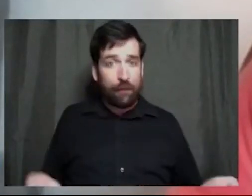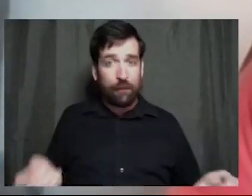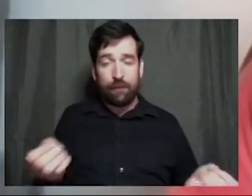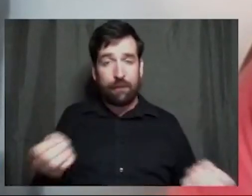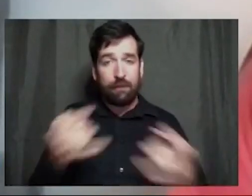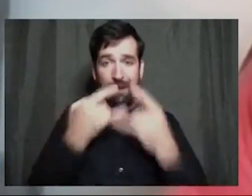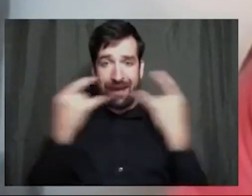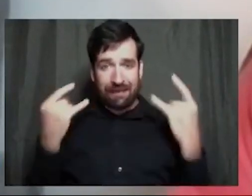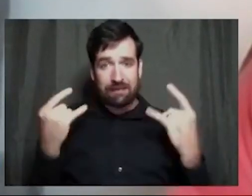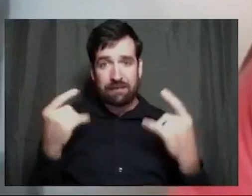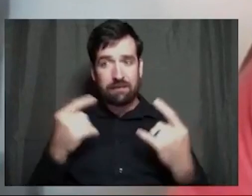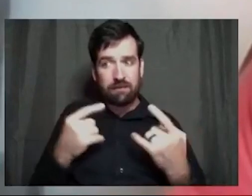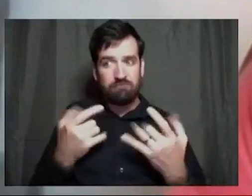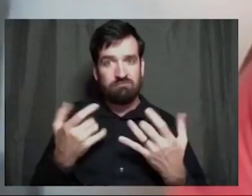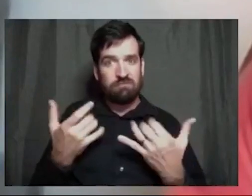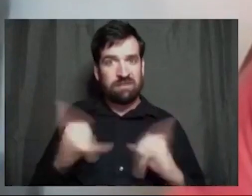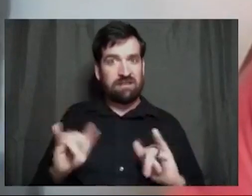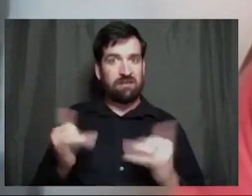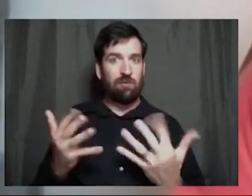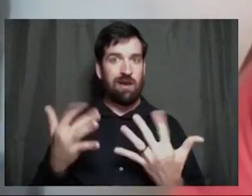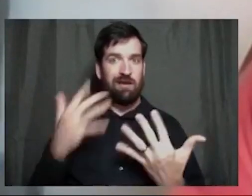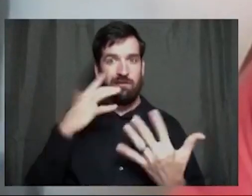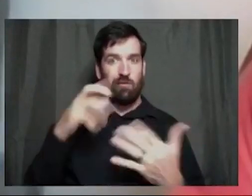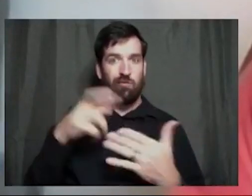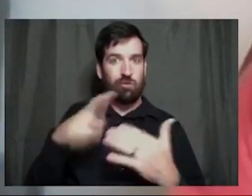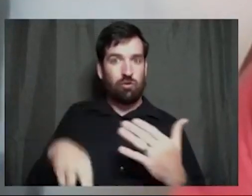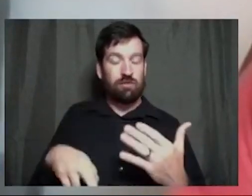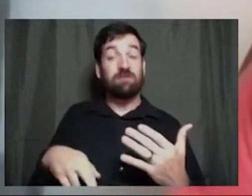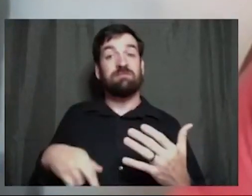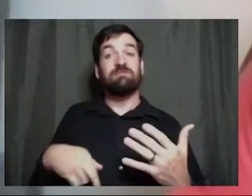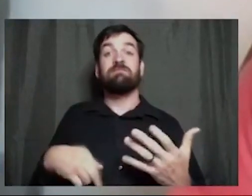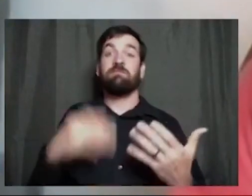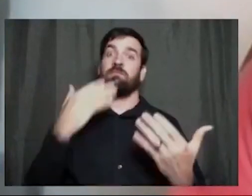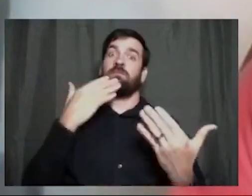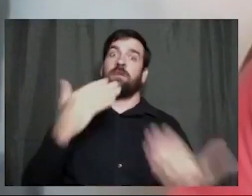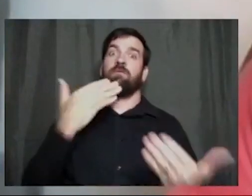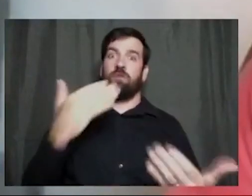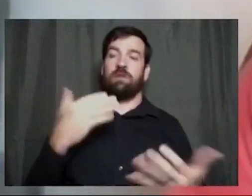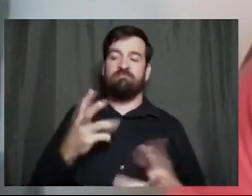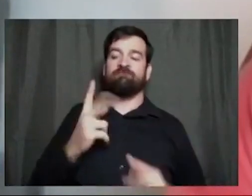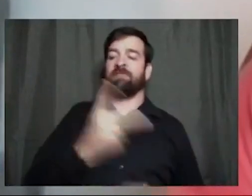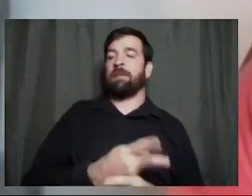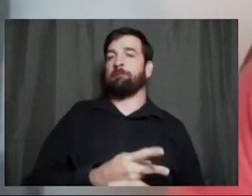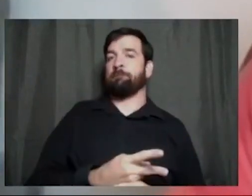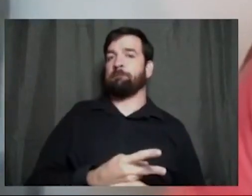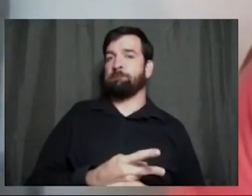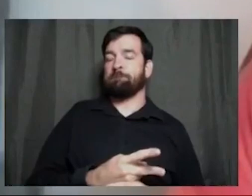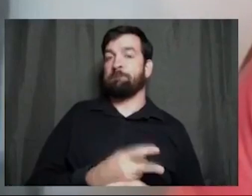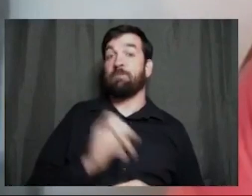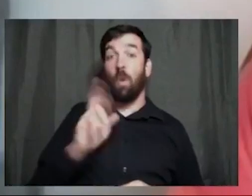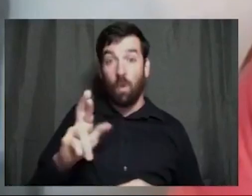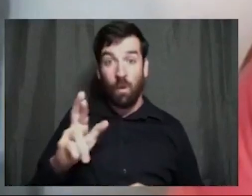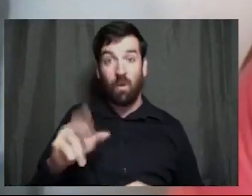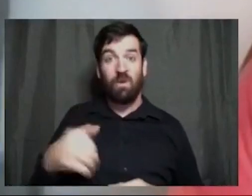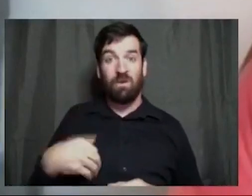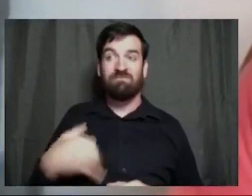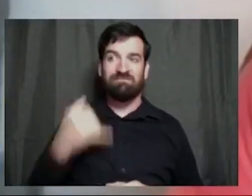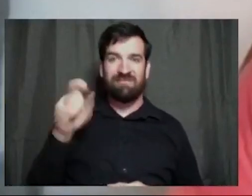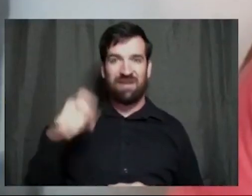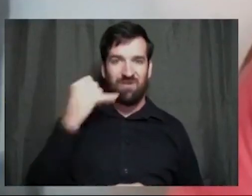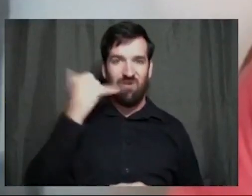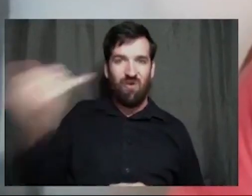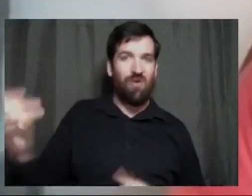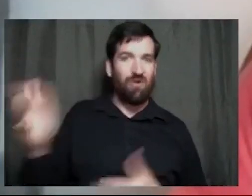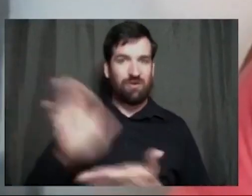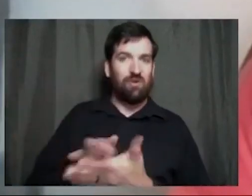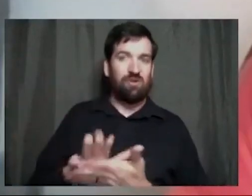And thankfully, we kind of went against that judgment and kept her back or I would have been calling the school telling them that my